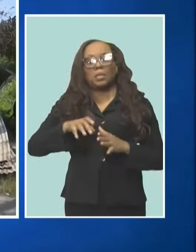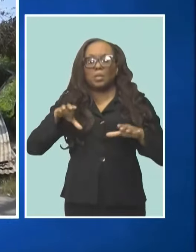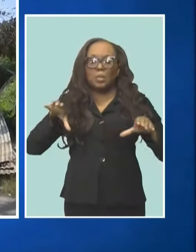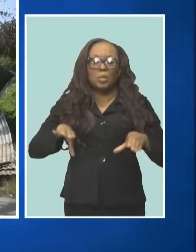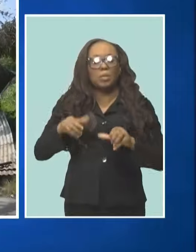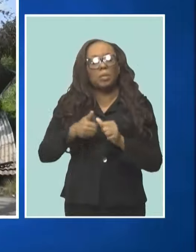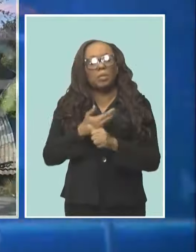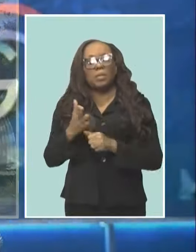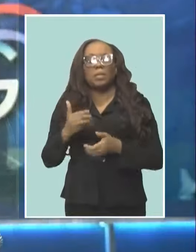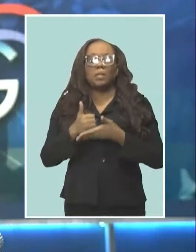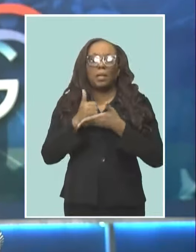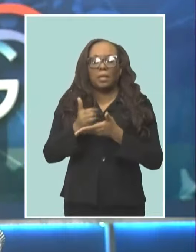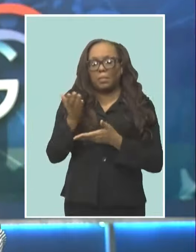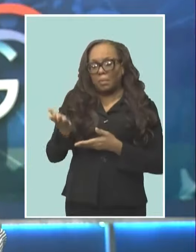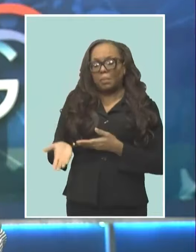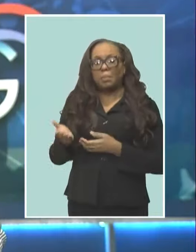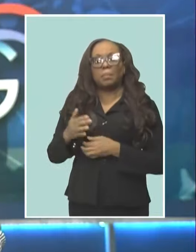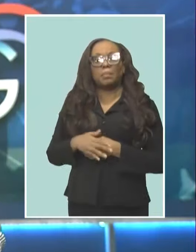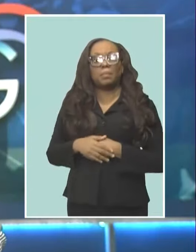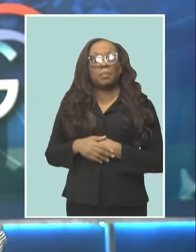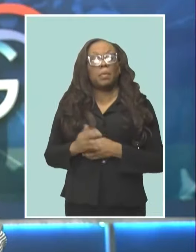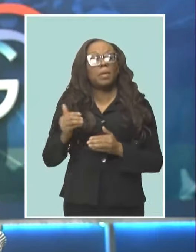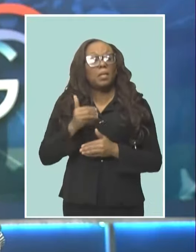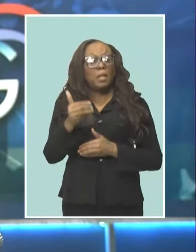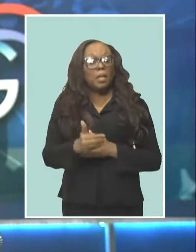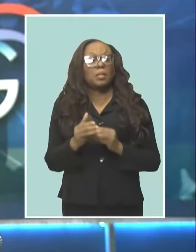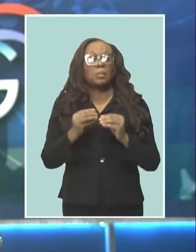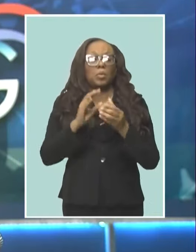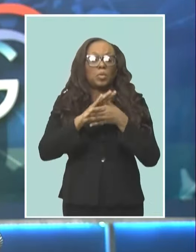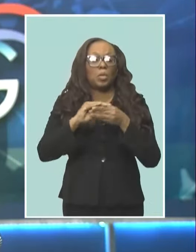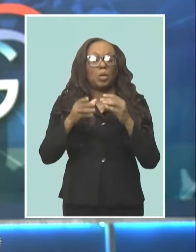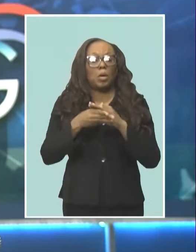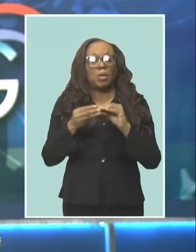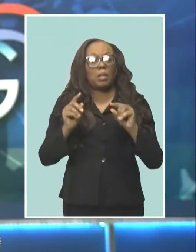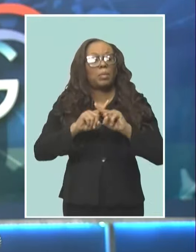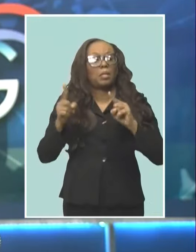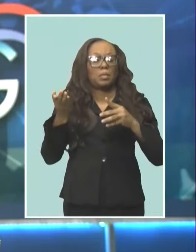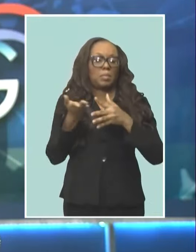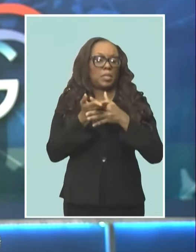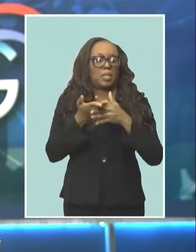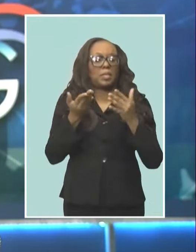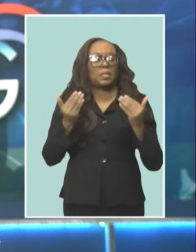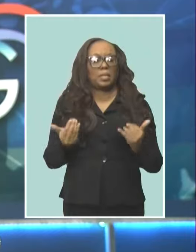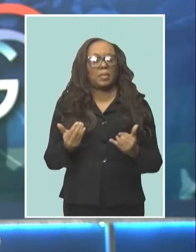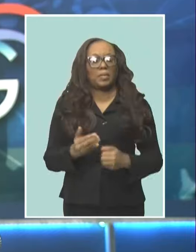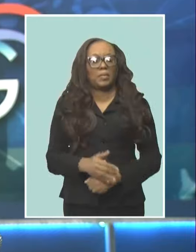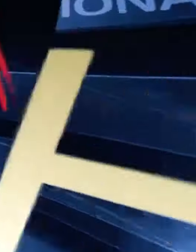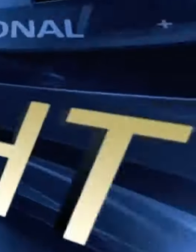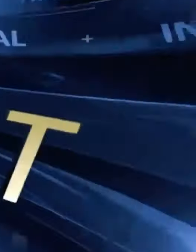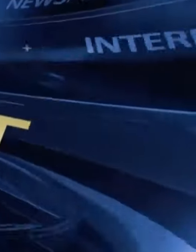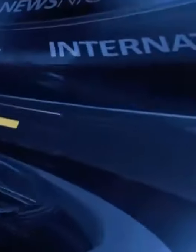that's what we're going to do. Well, coming up, a local boutique hotel continues to make strides.